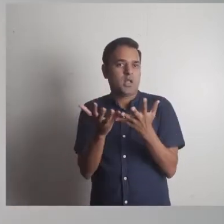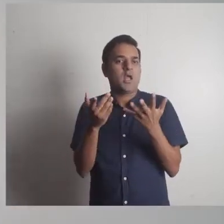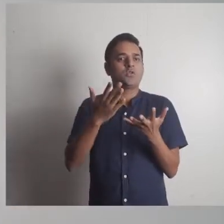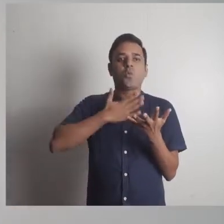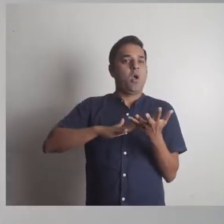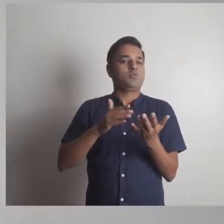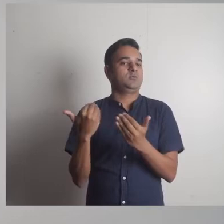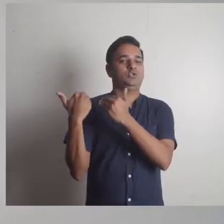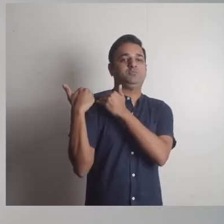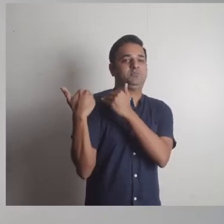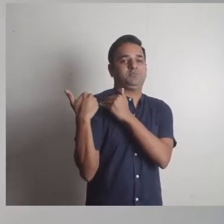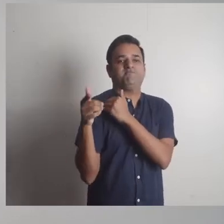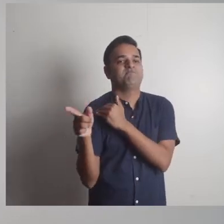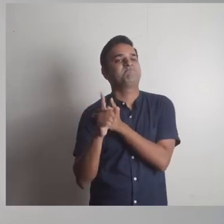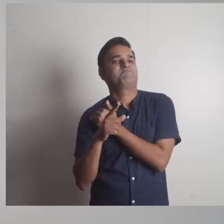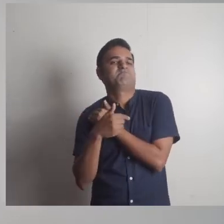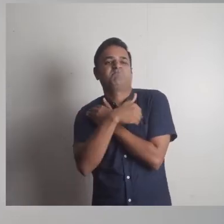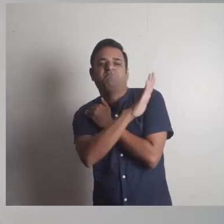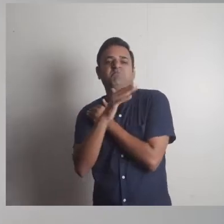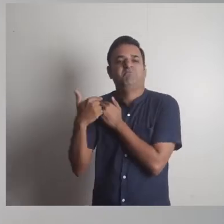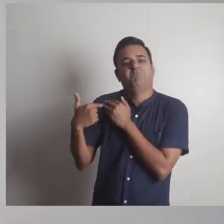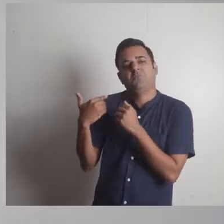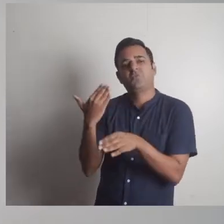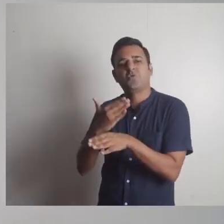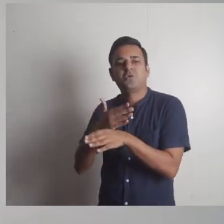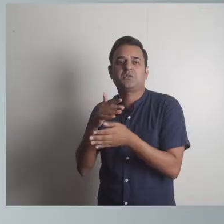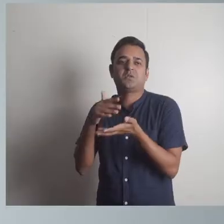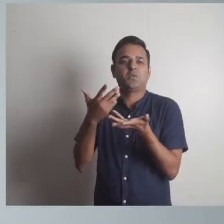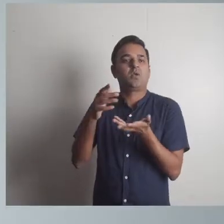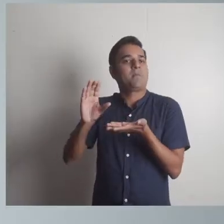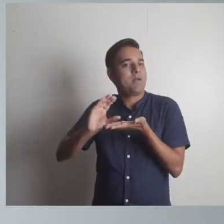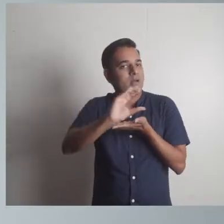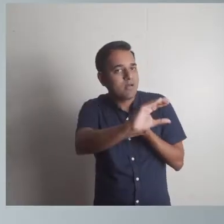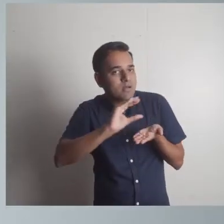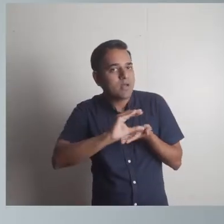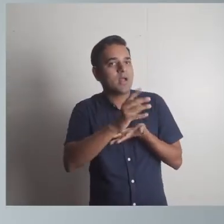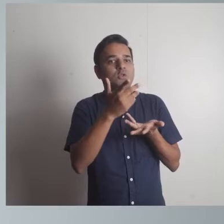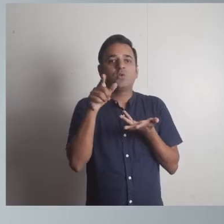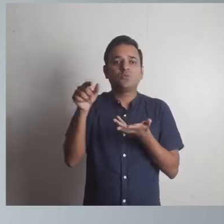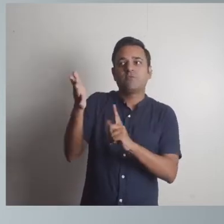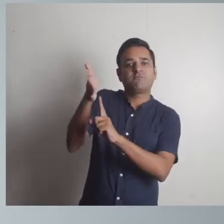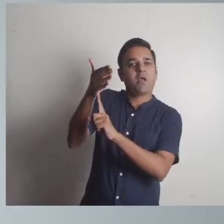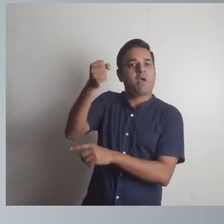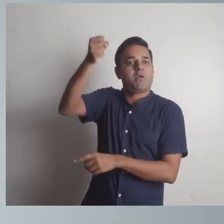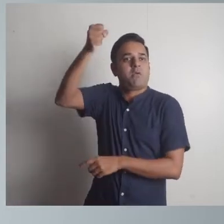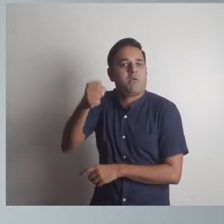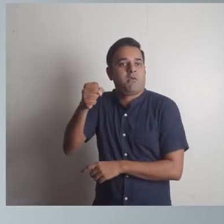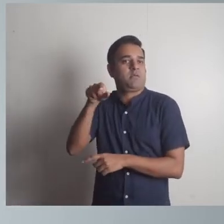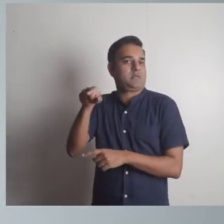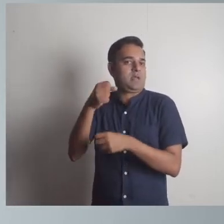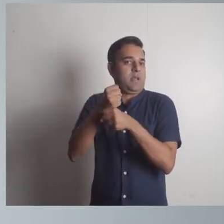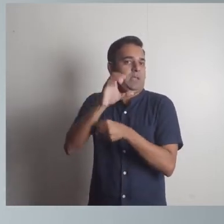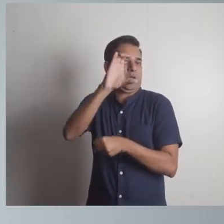country and they're doing damage, whether it's to the people there, whether it's to the land there, whether it's to the oceans